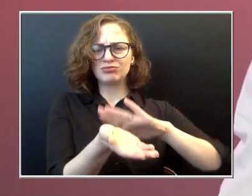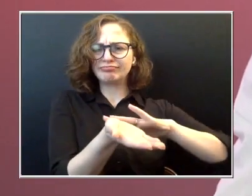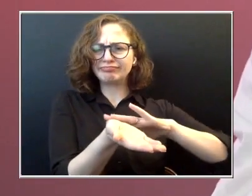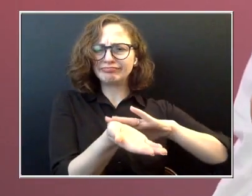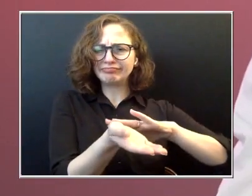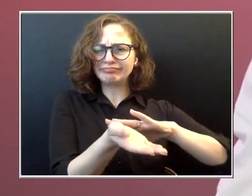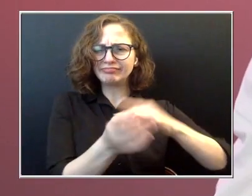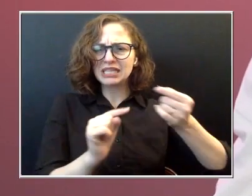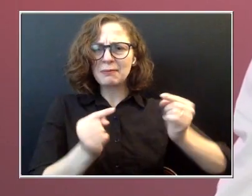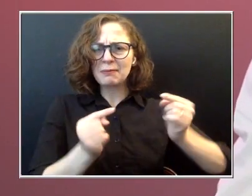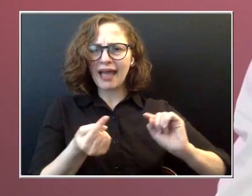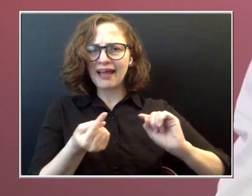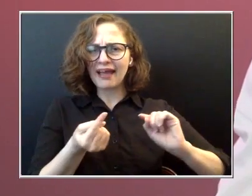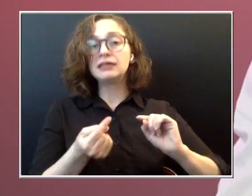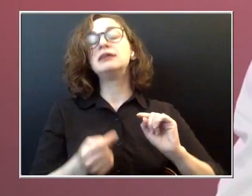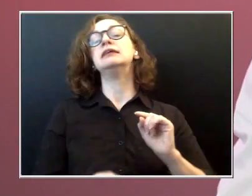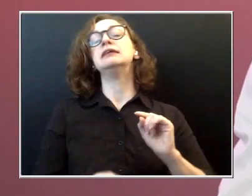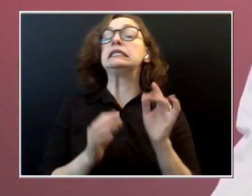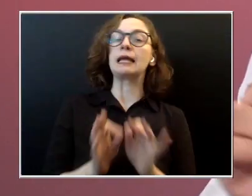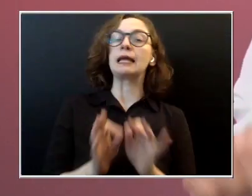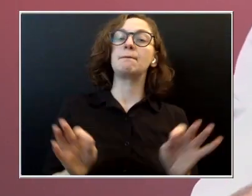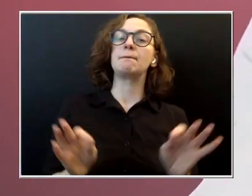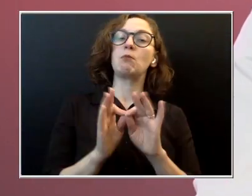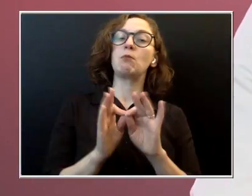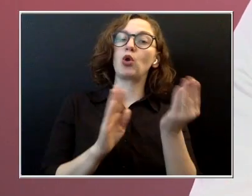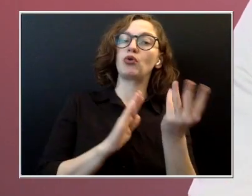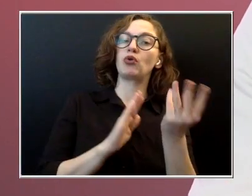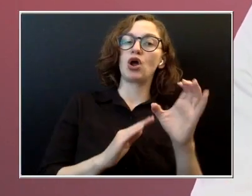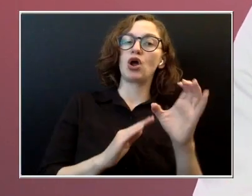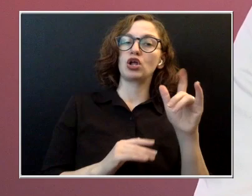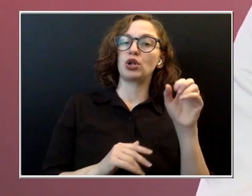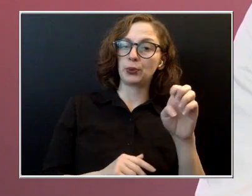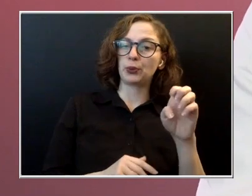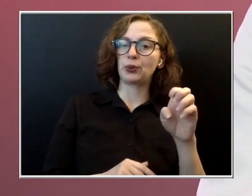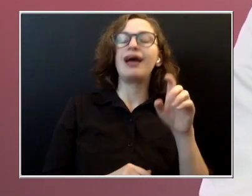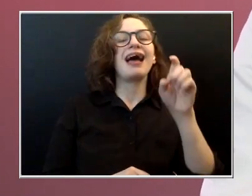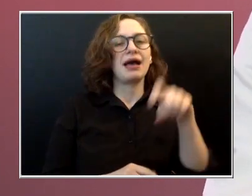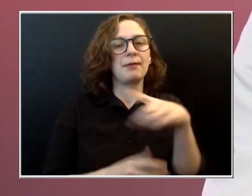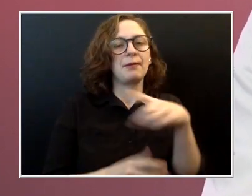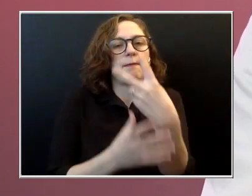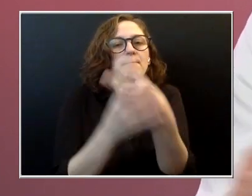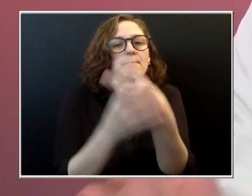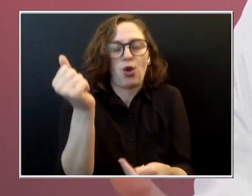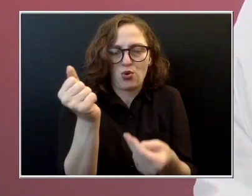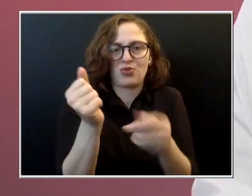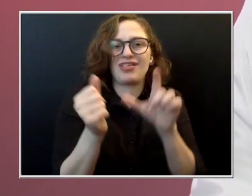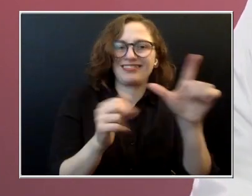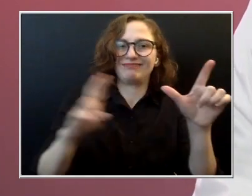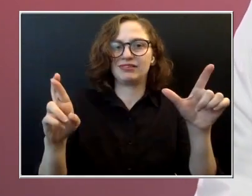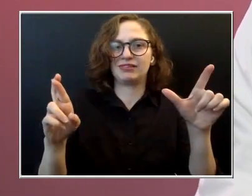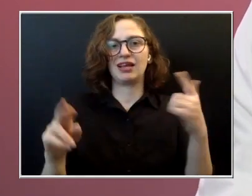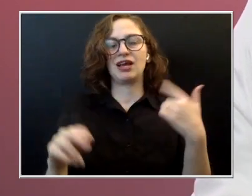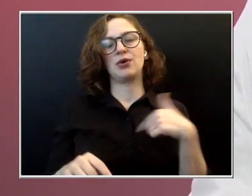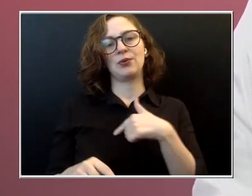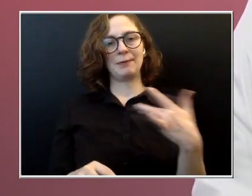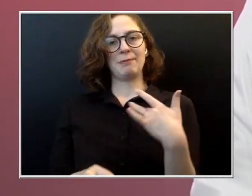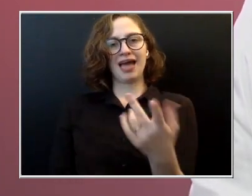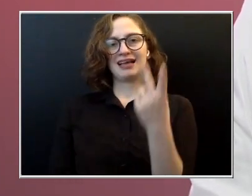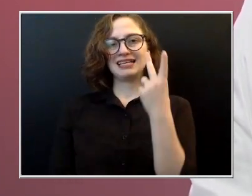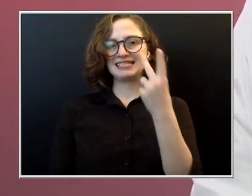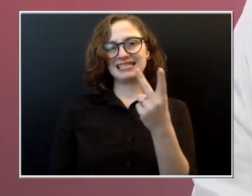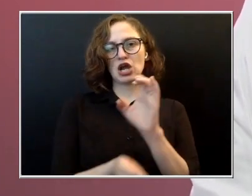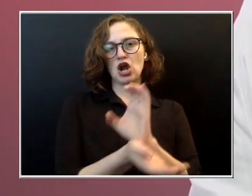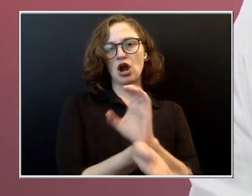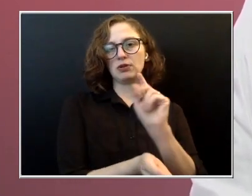clue is it has to be on both wrists, because generally we always see carpal tunnel, especially in this modern age when we are